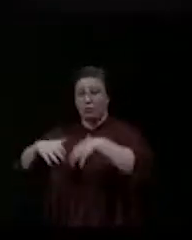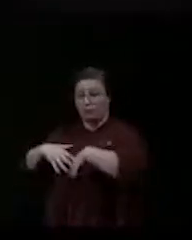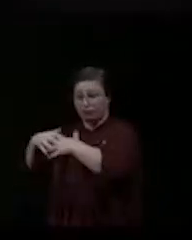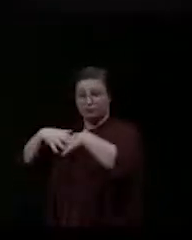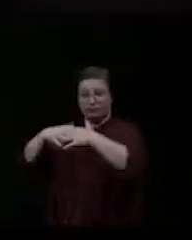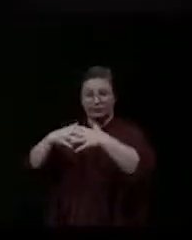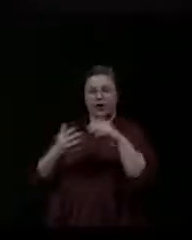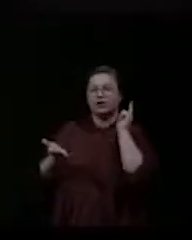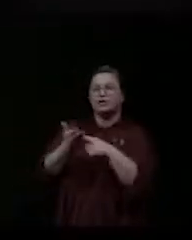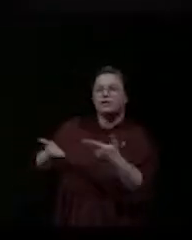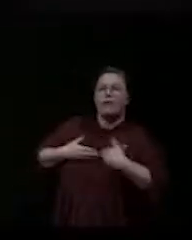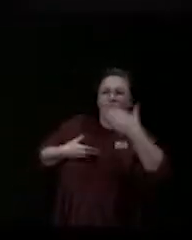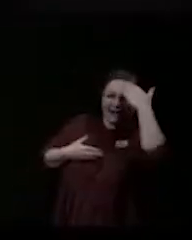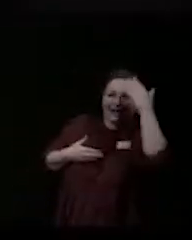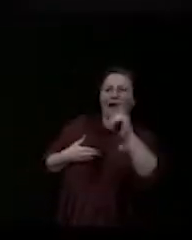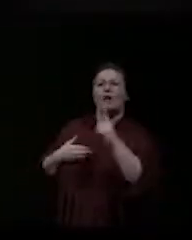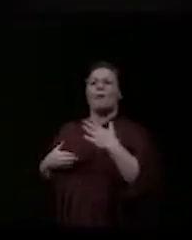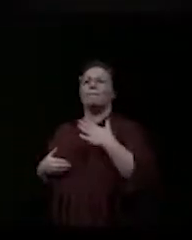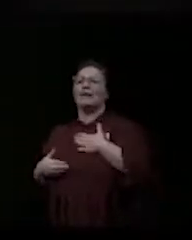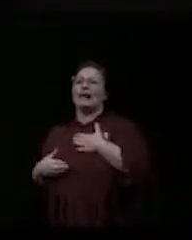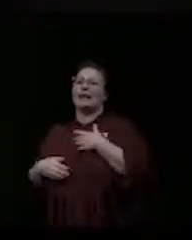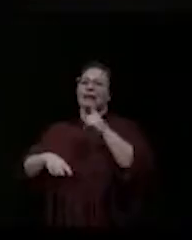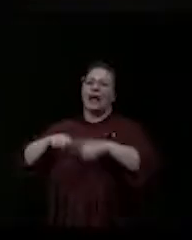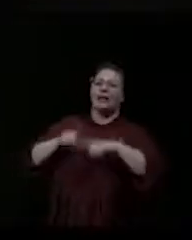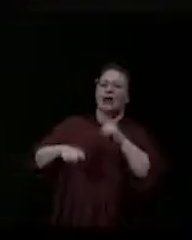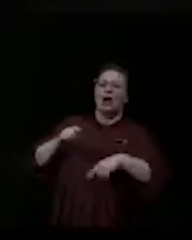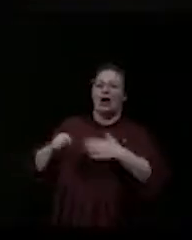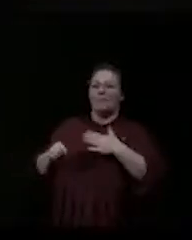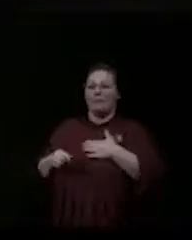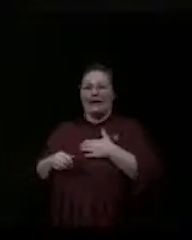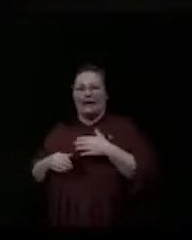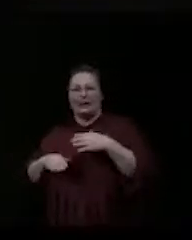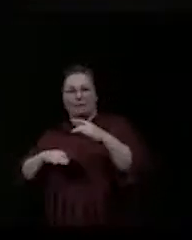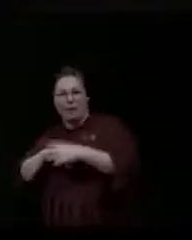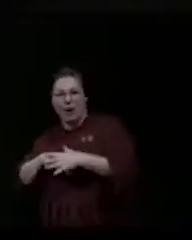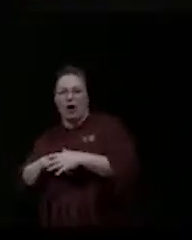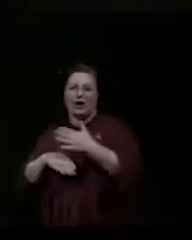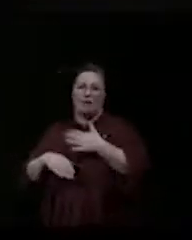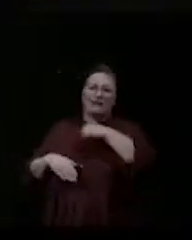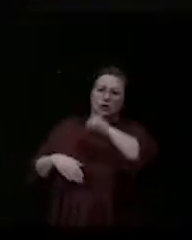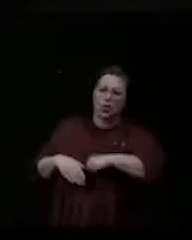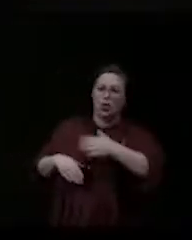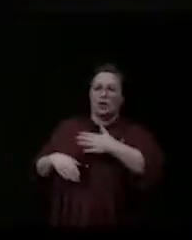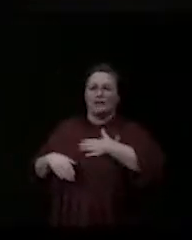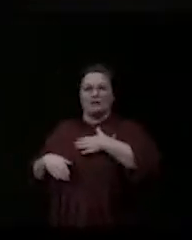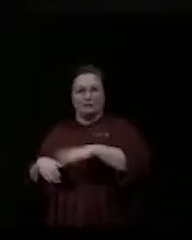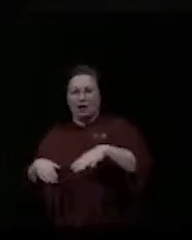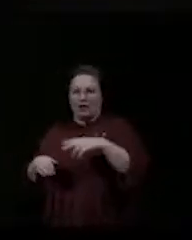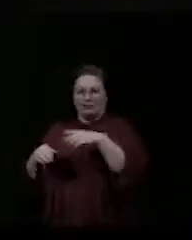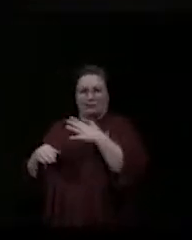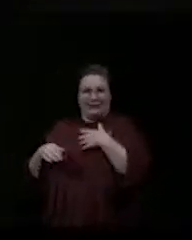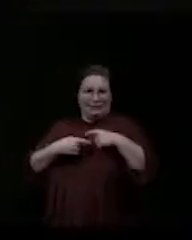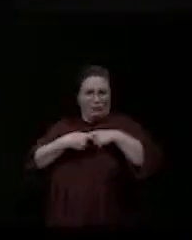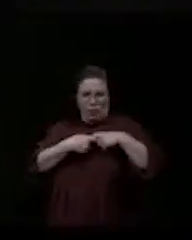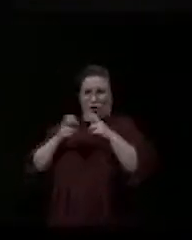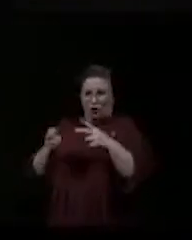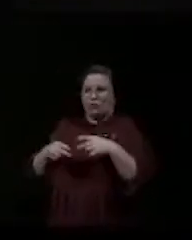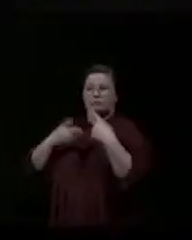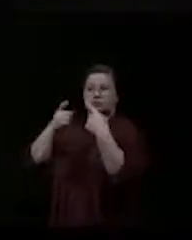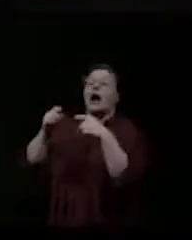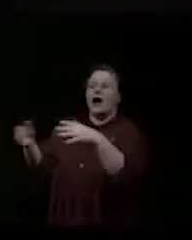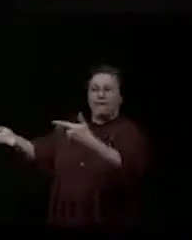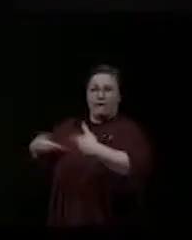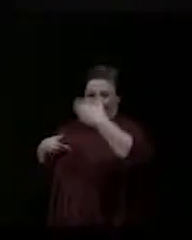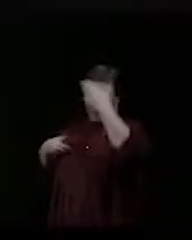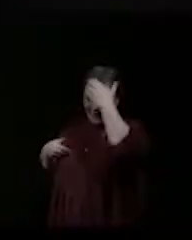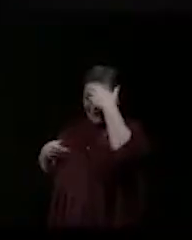so that they could find their brothers, their husbands, their sons, and if they were dead, know that, and if they were buried